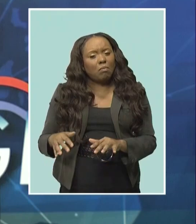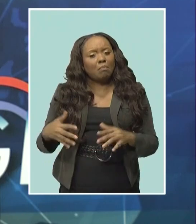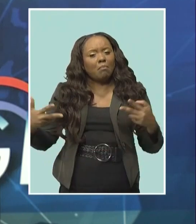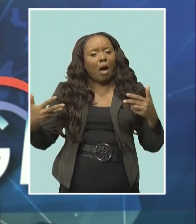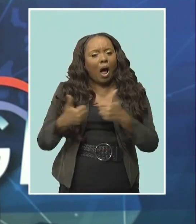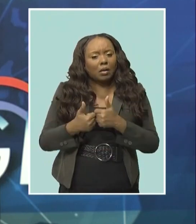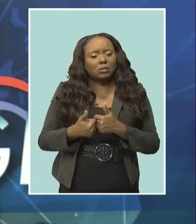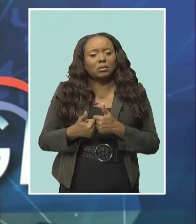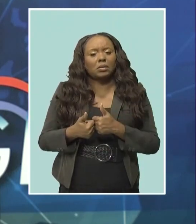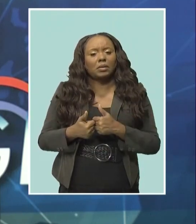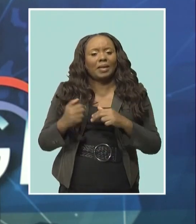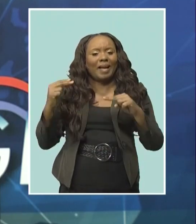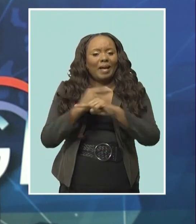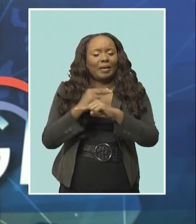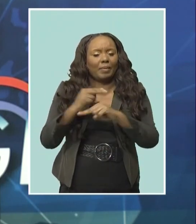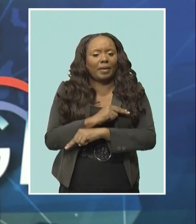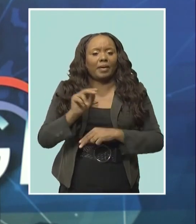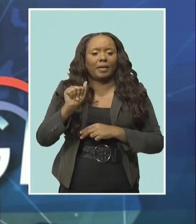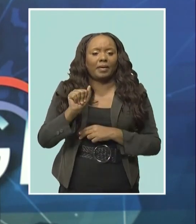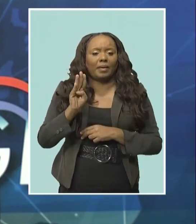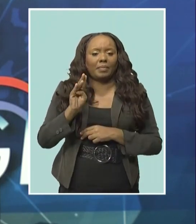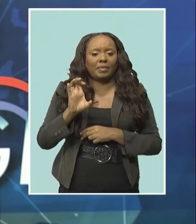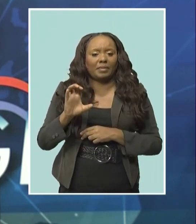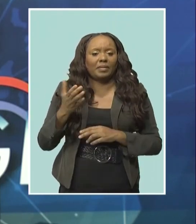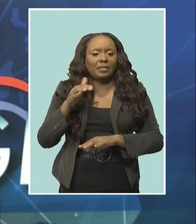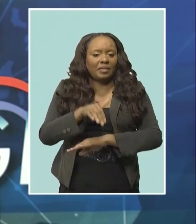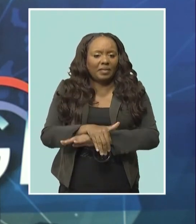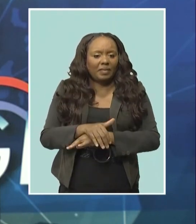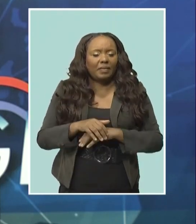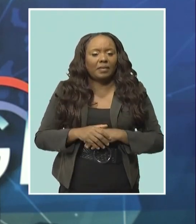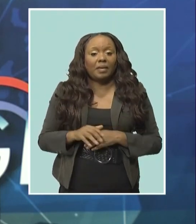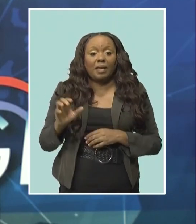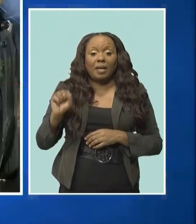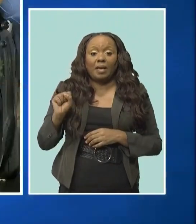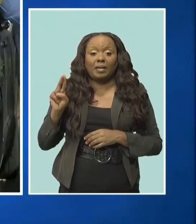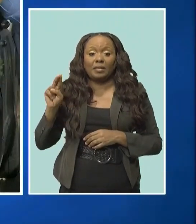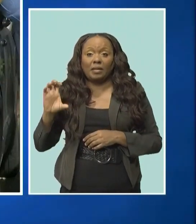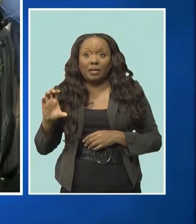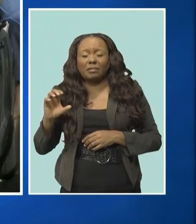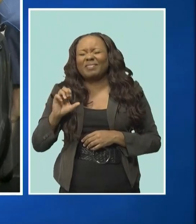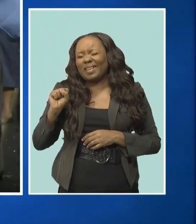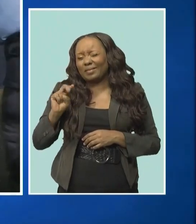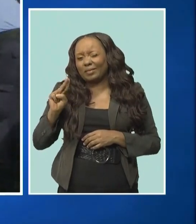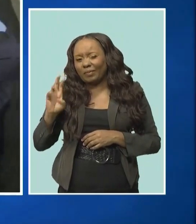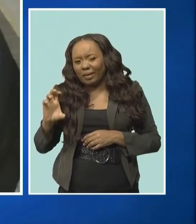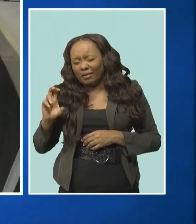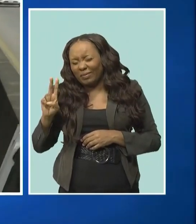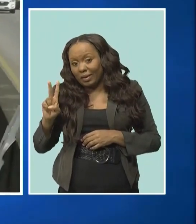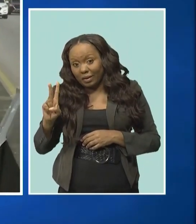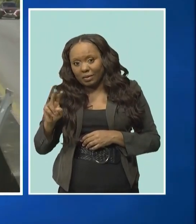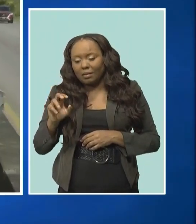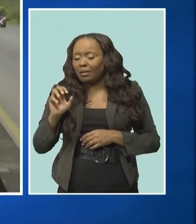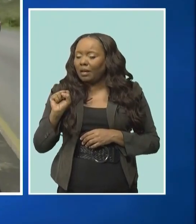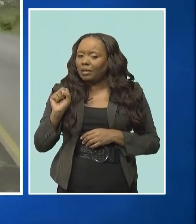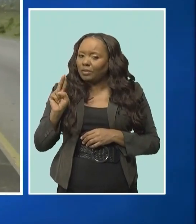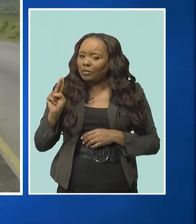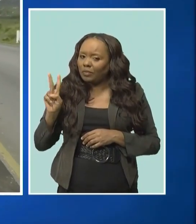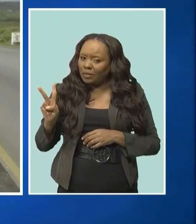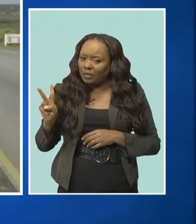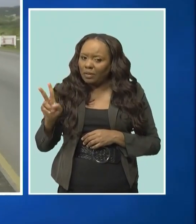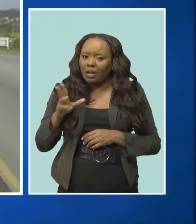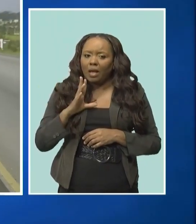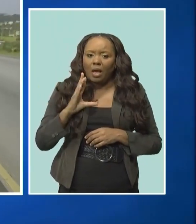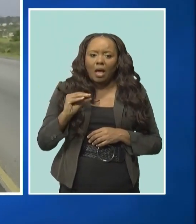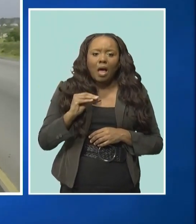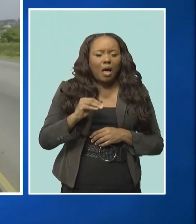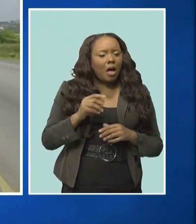Bell section of the ABC highway this evening. The accident involved an SUV and a flatbed truck. Our